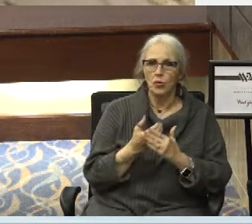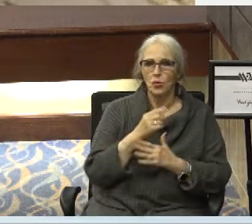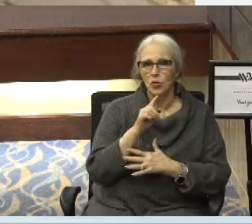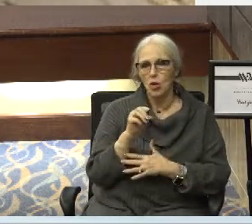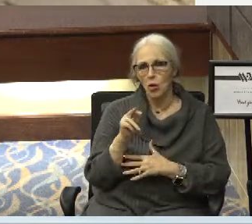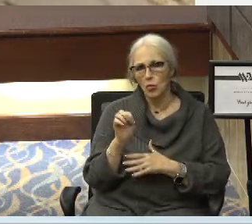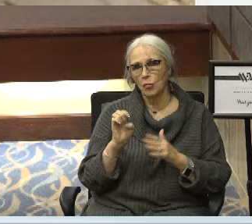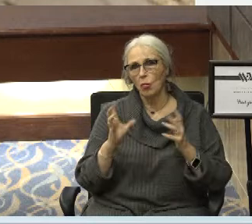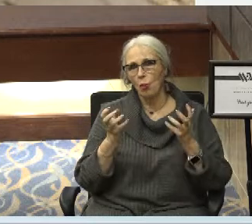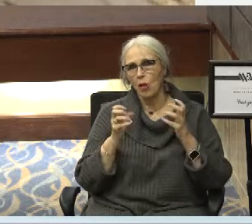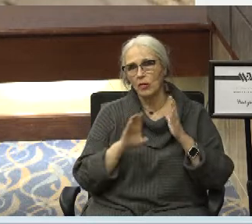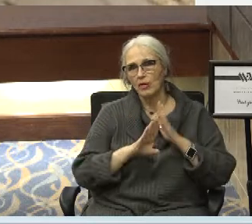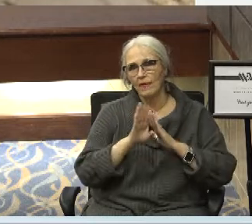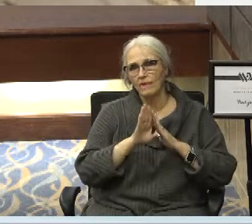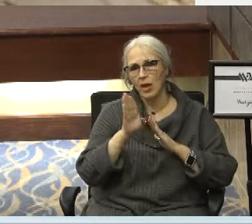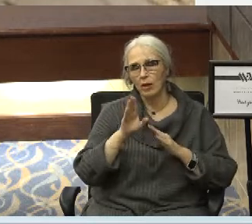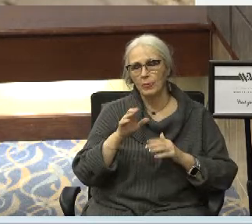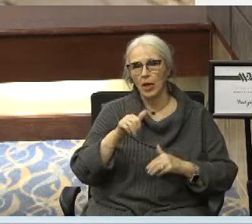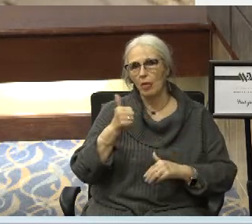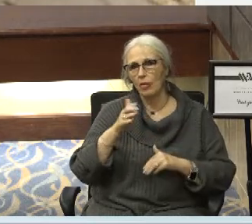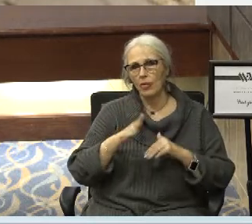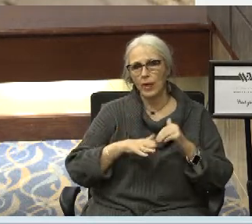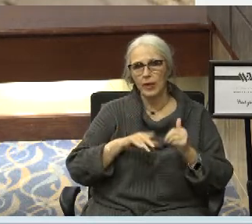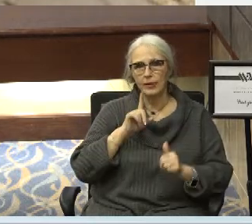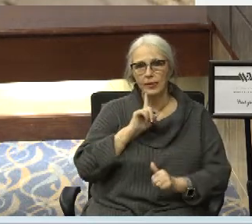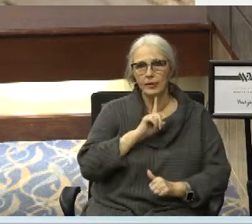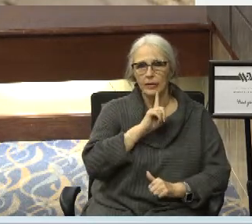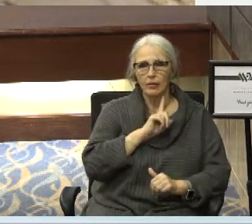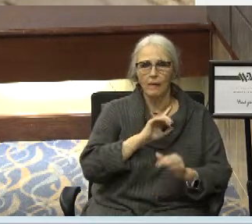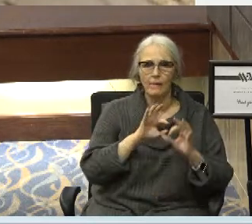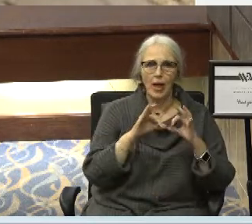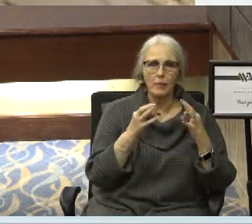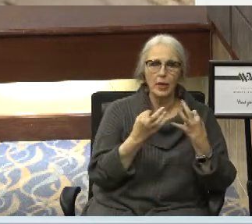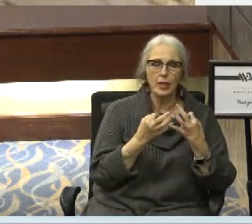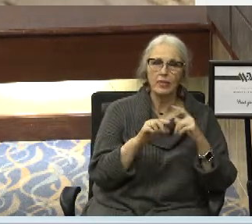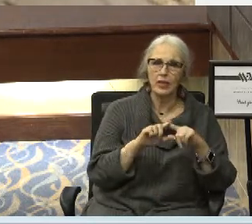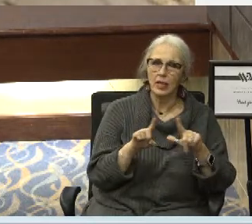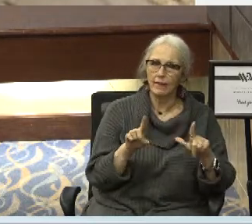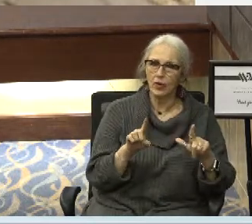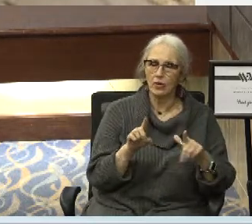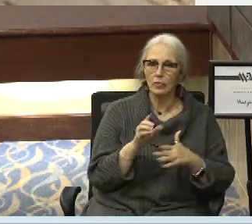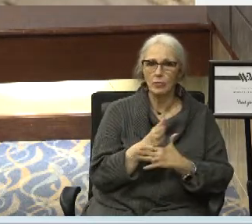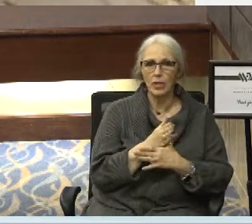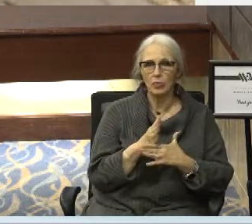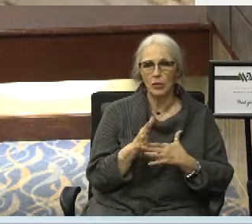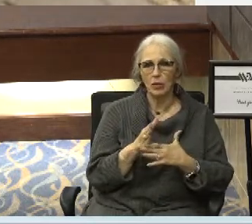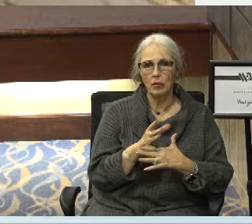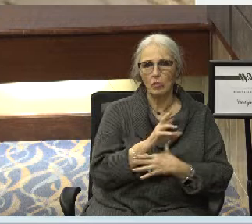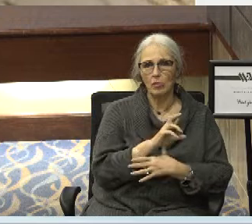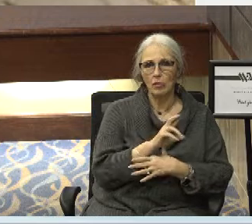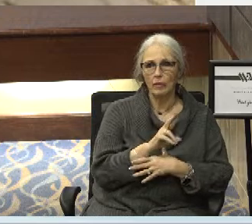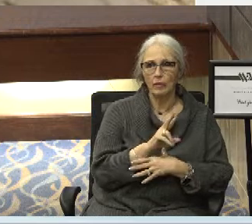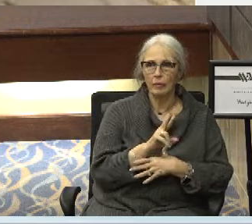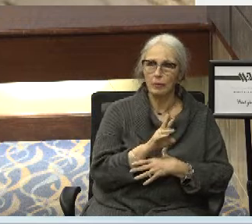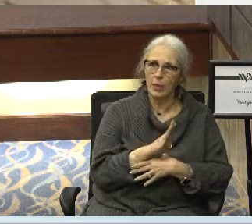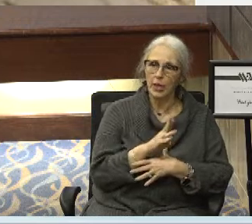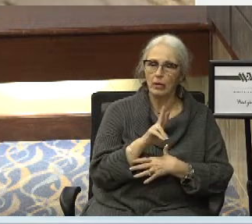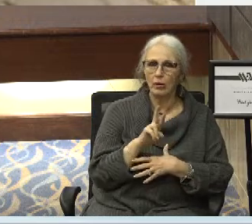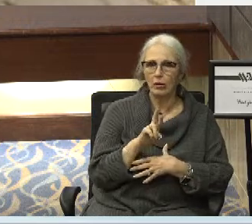for something other than single family. And so the difference between R1B and R2